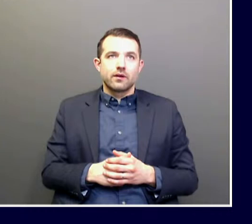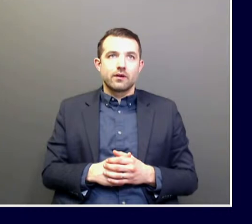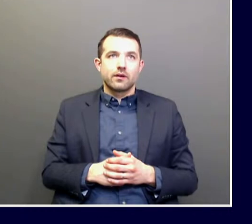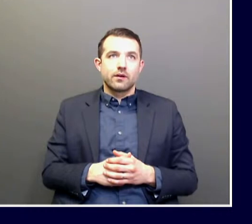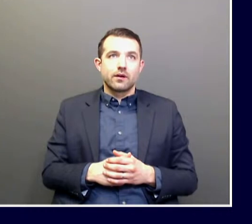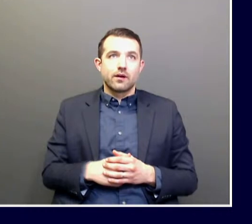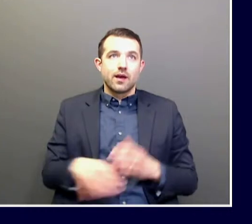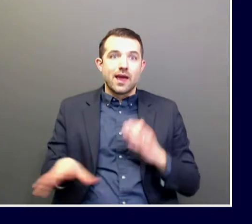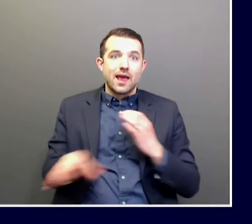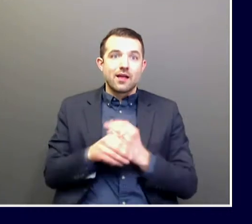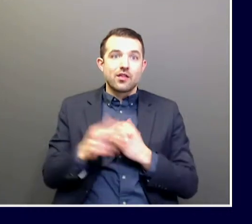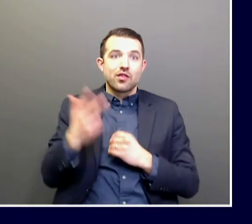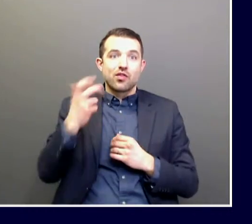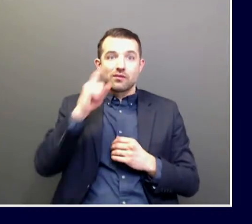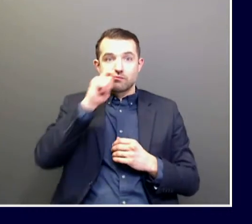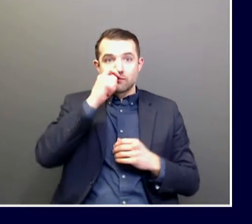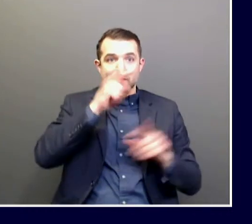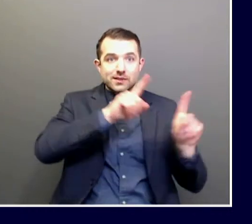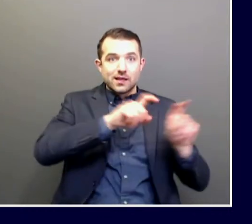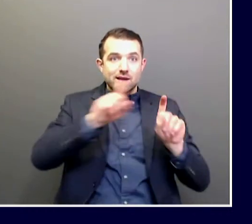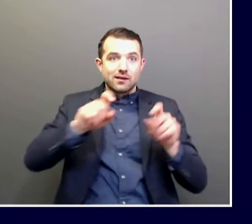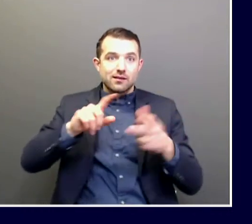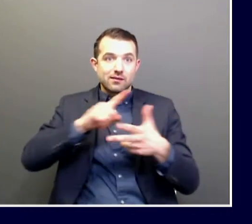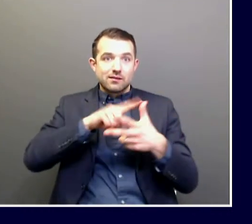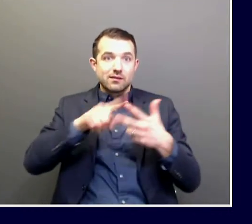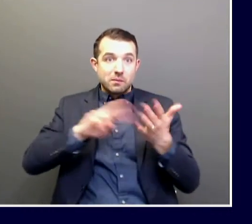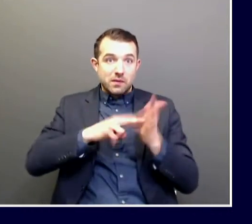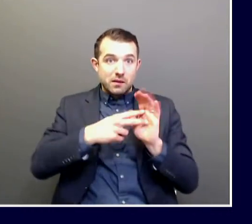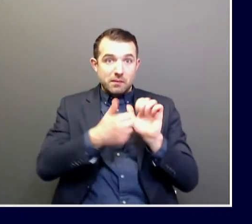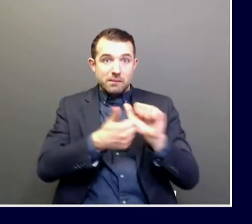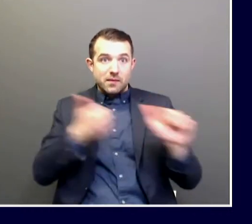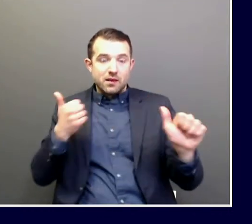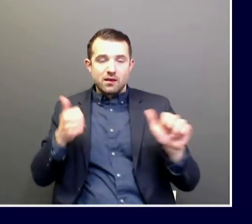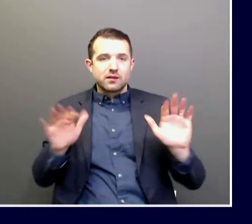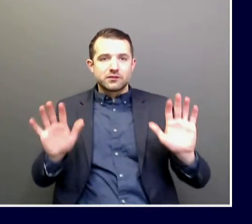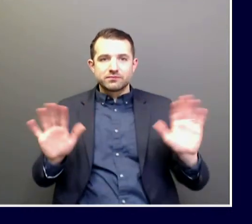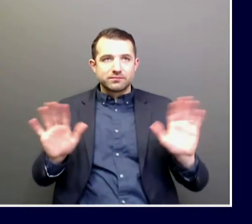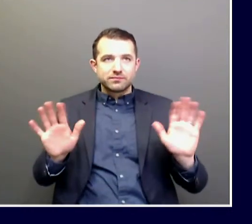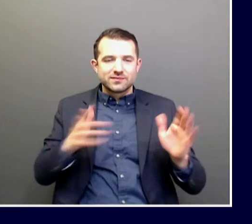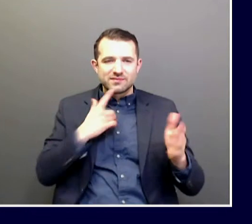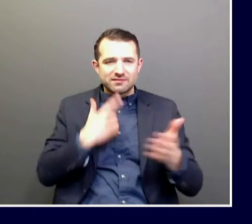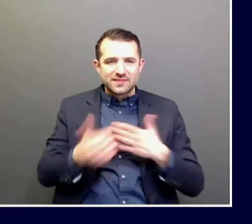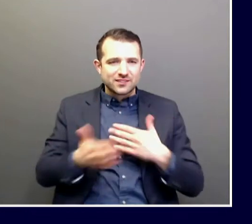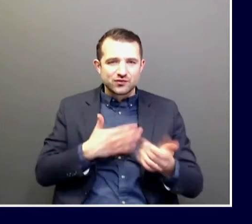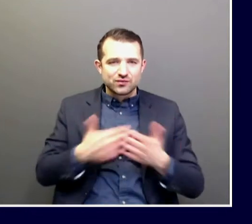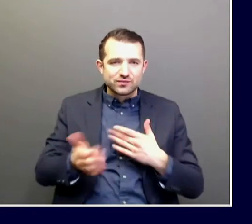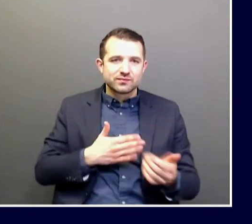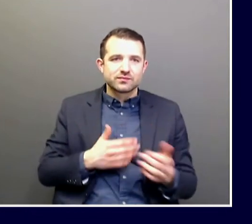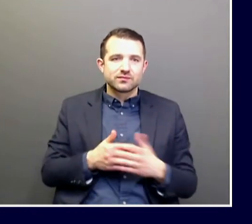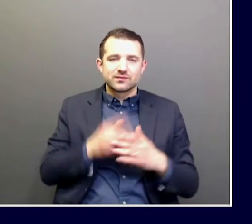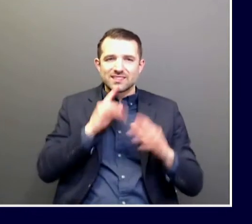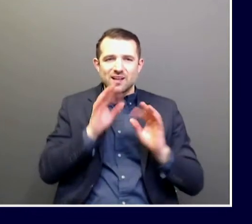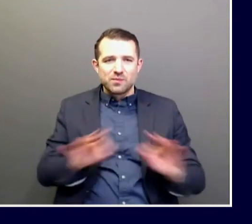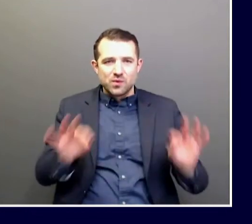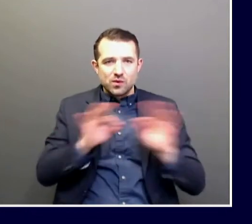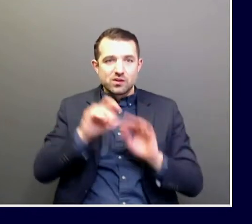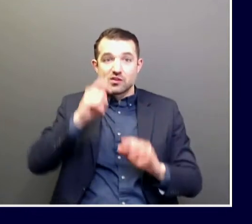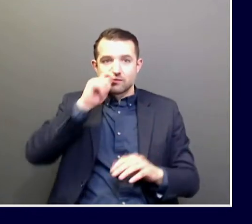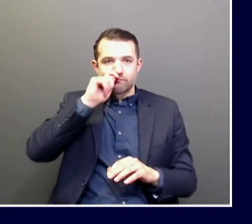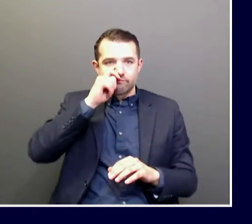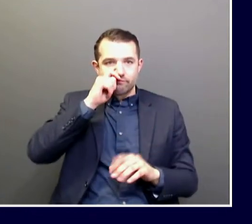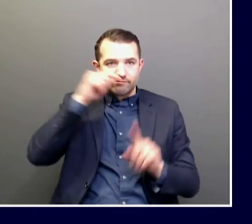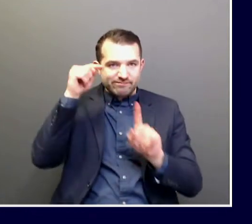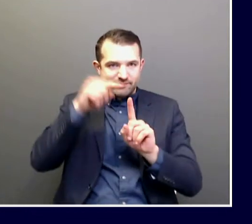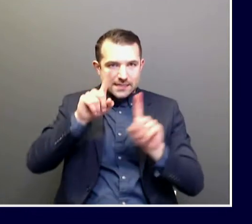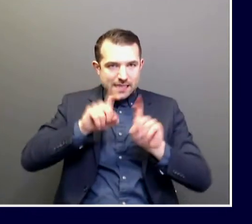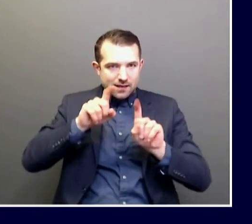people testing in the midst of a surge is what really matters. And whatever that means for the backlog is what it means